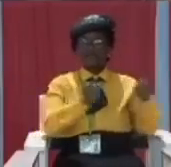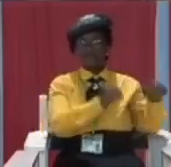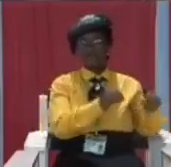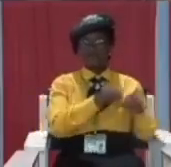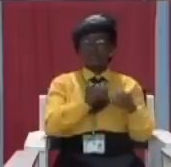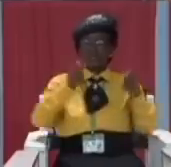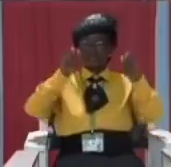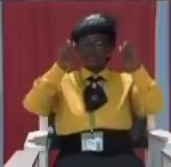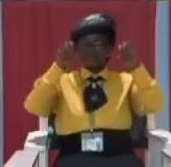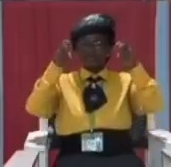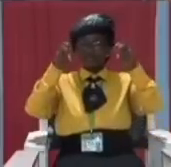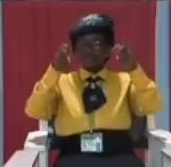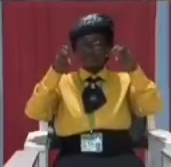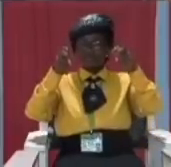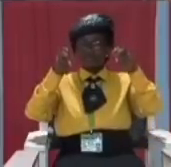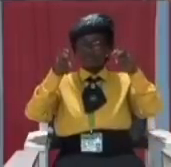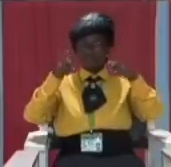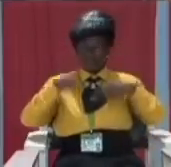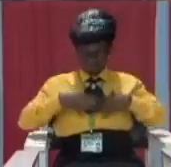"Breathe on me.